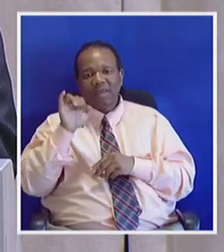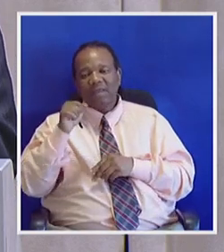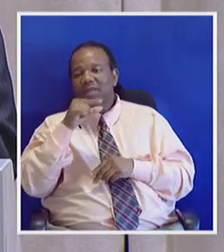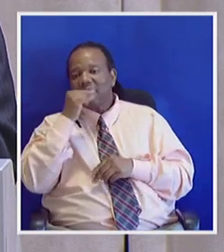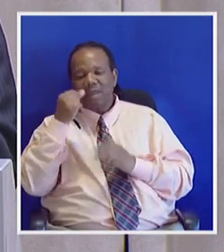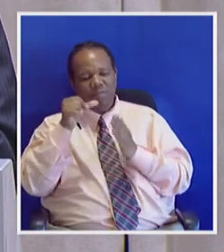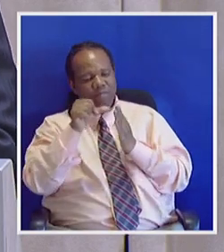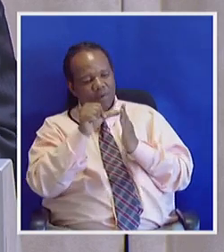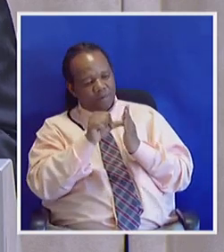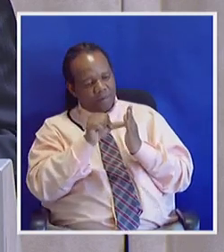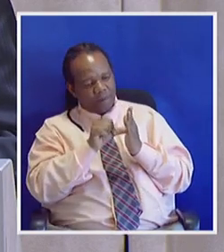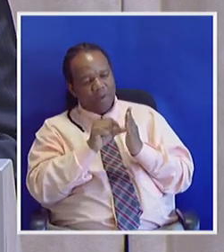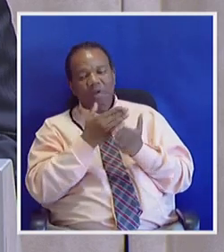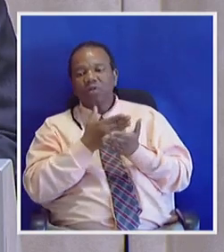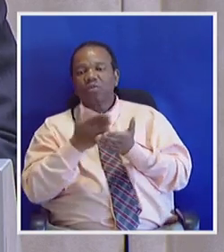across SOEs.